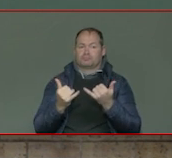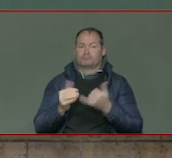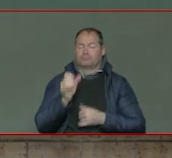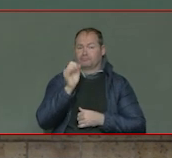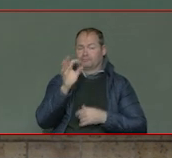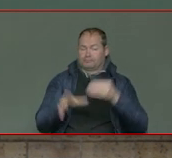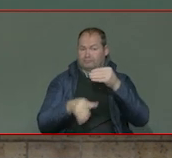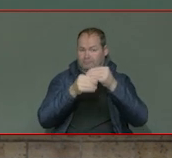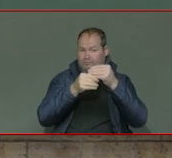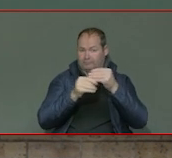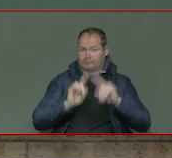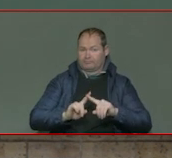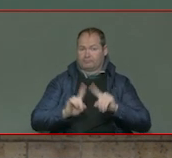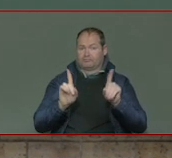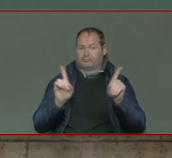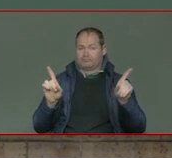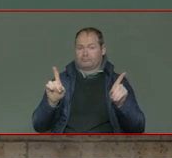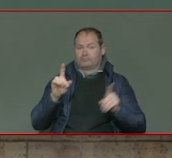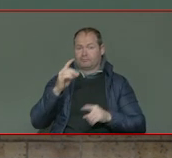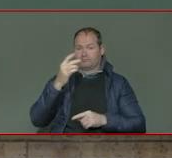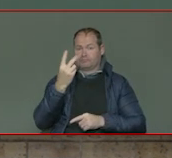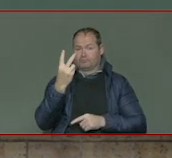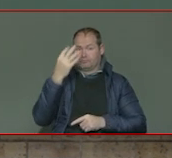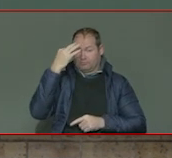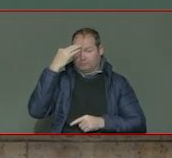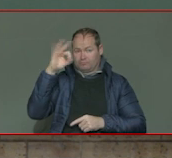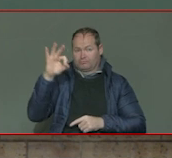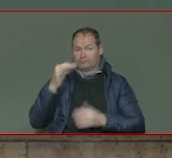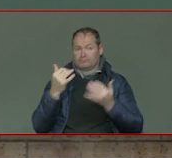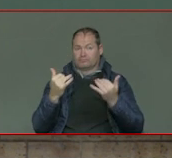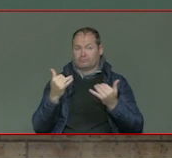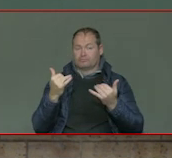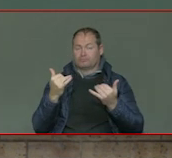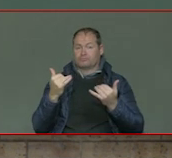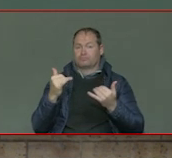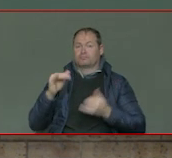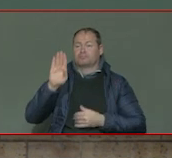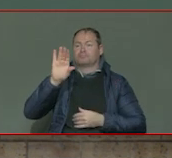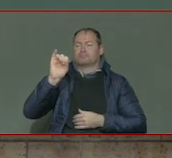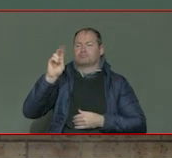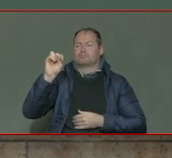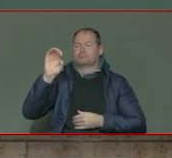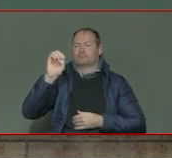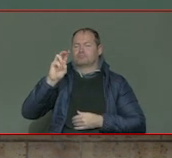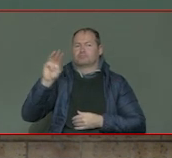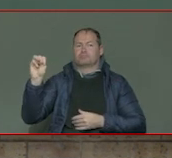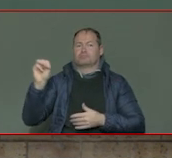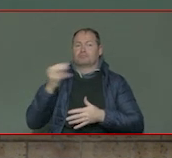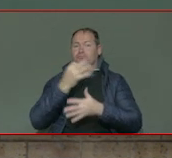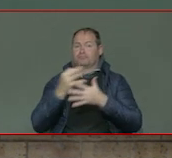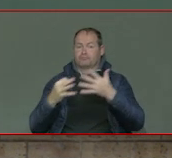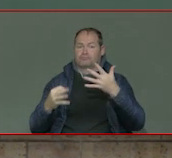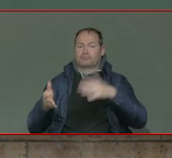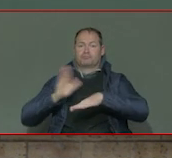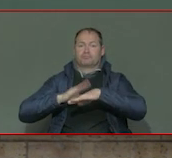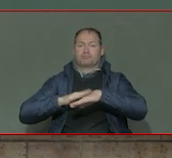cubes, the trinomial part has got no factors. I cannot factorize that further. It's got